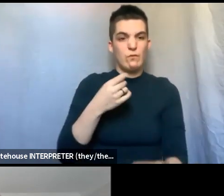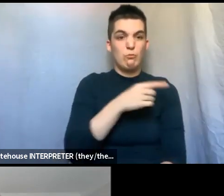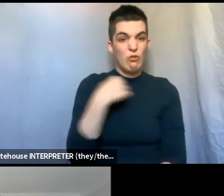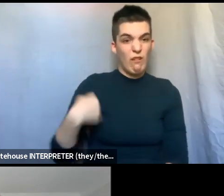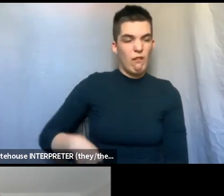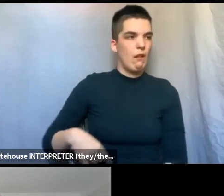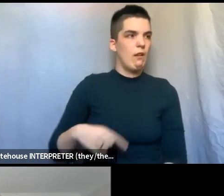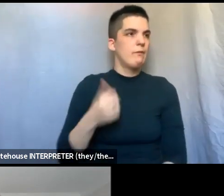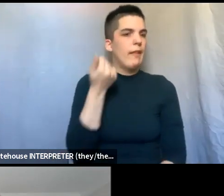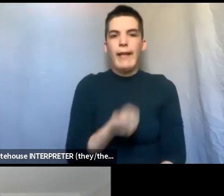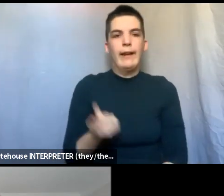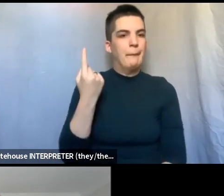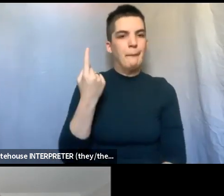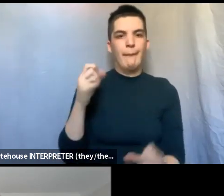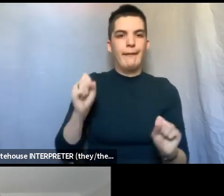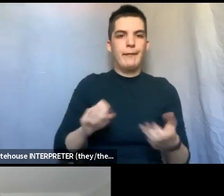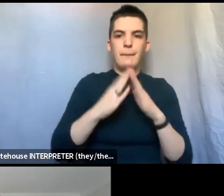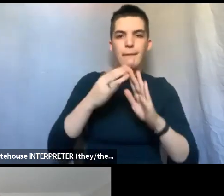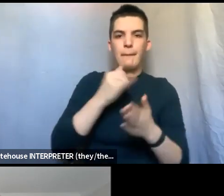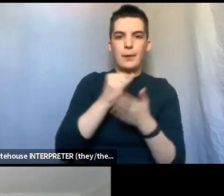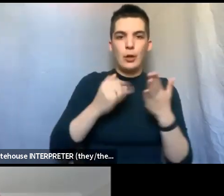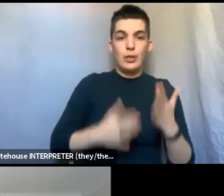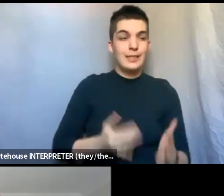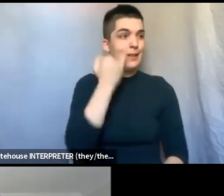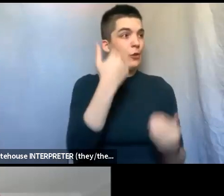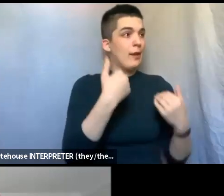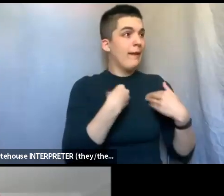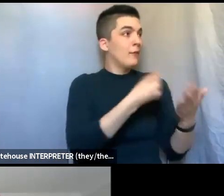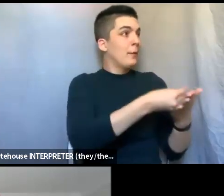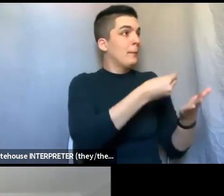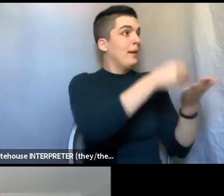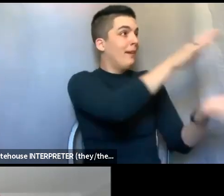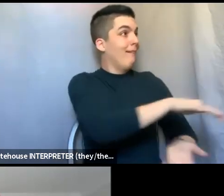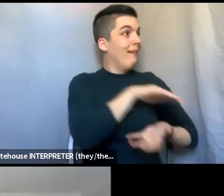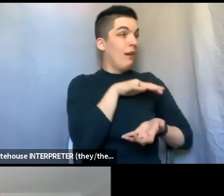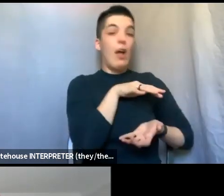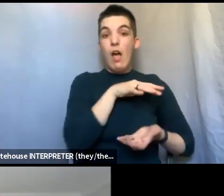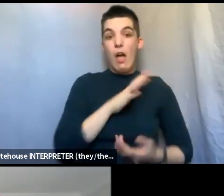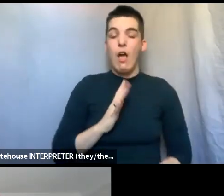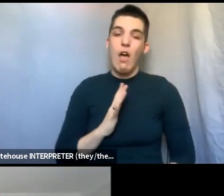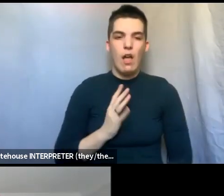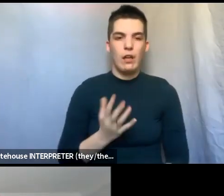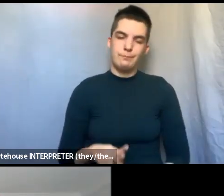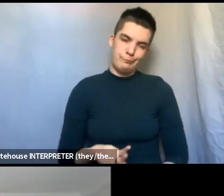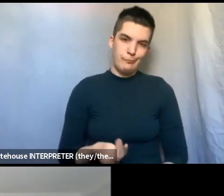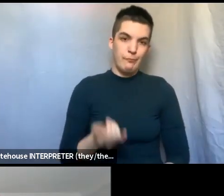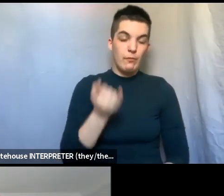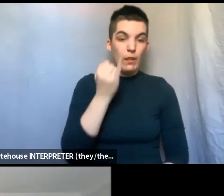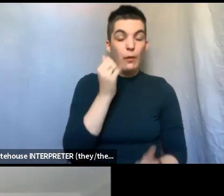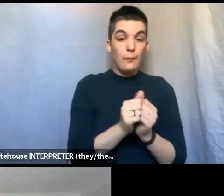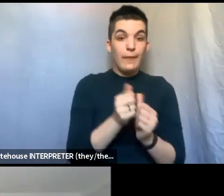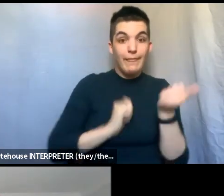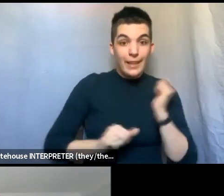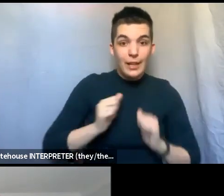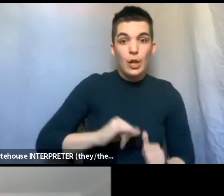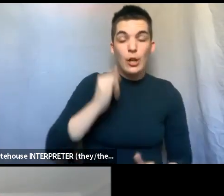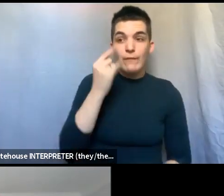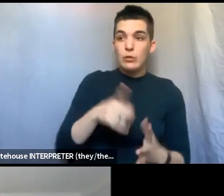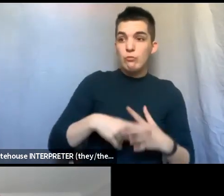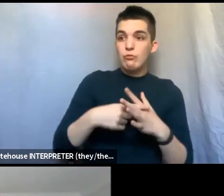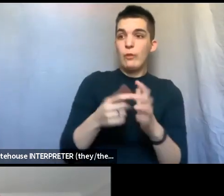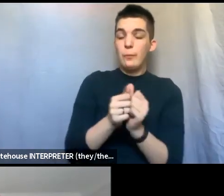if a hedge funder is willing to validate you. In our field, if you're going into the theater as the start of a path